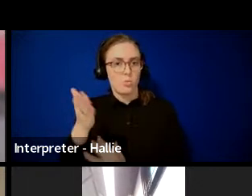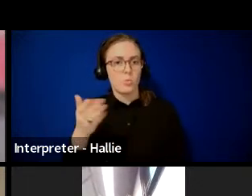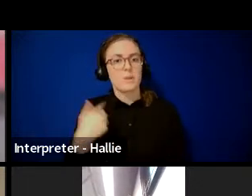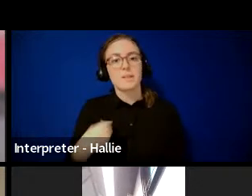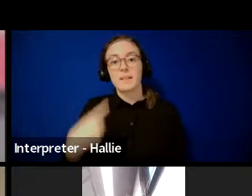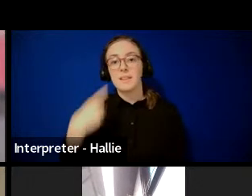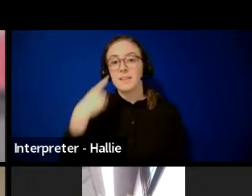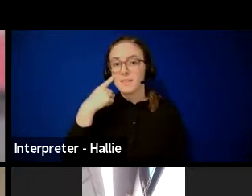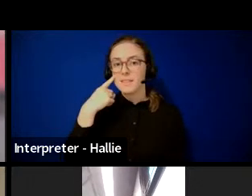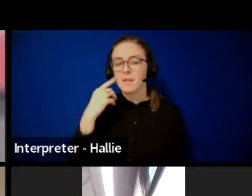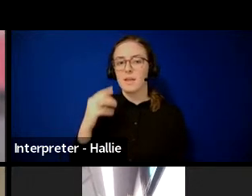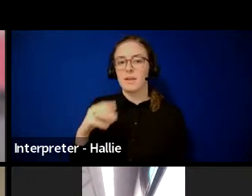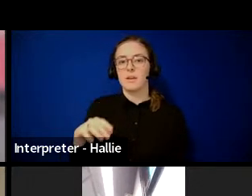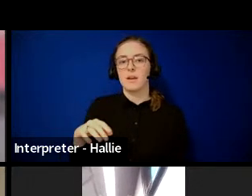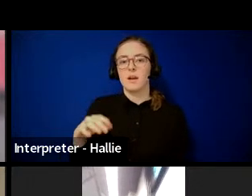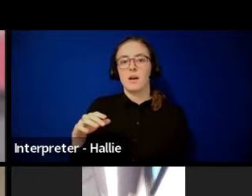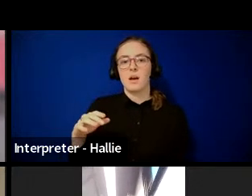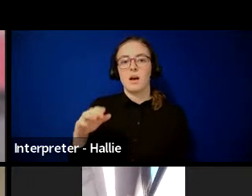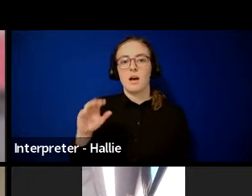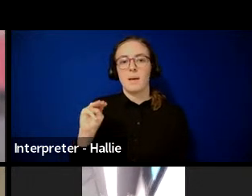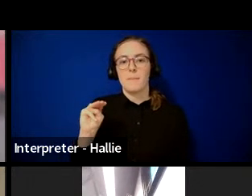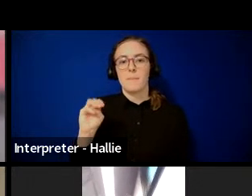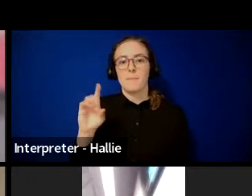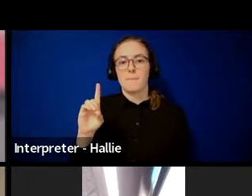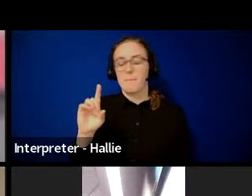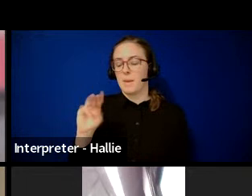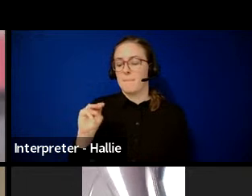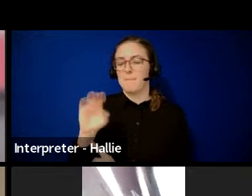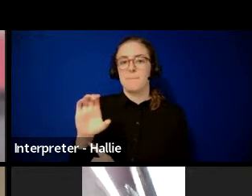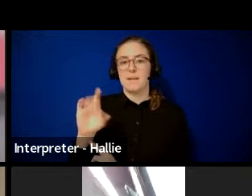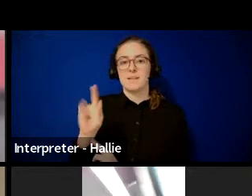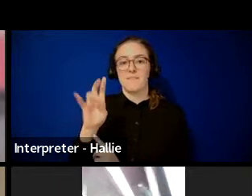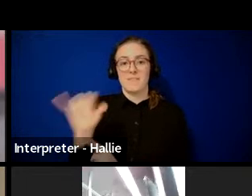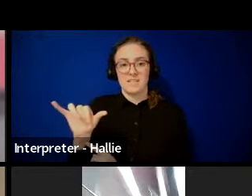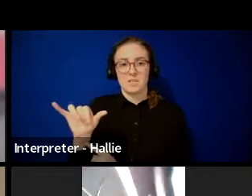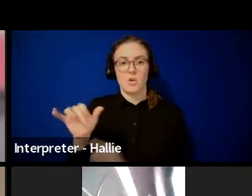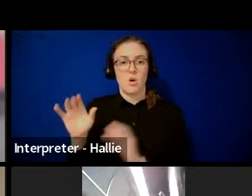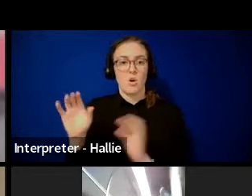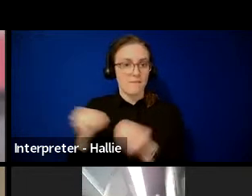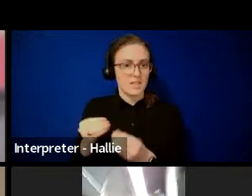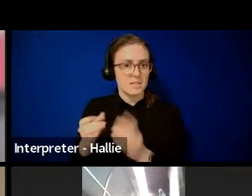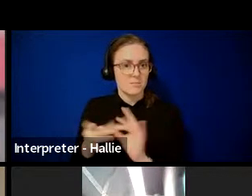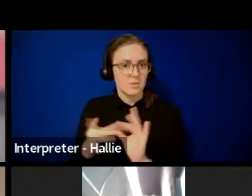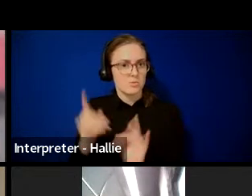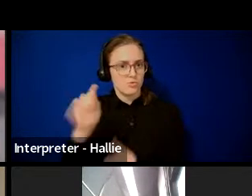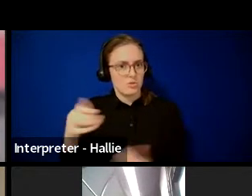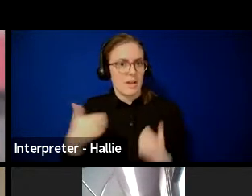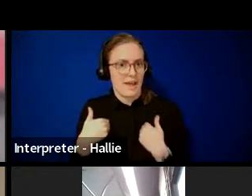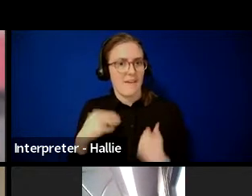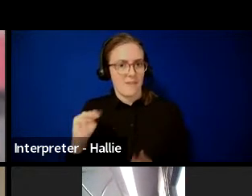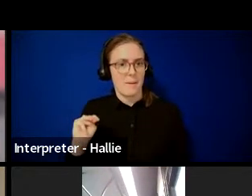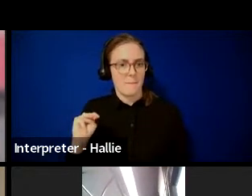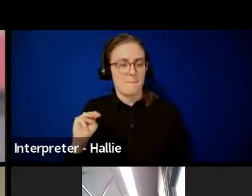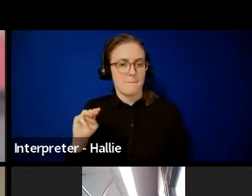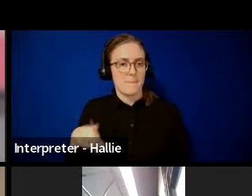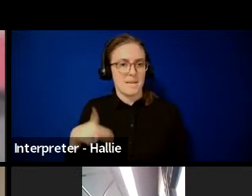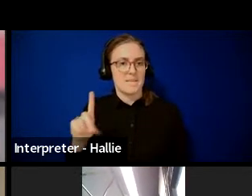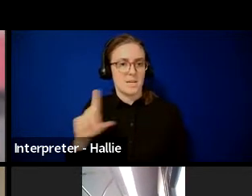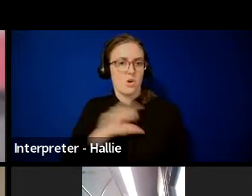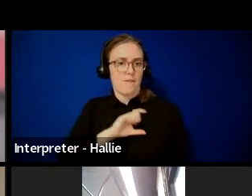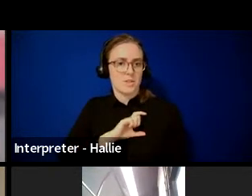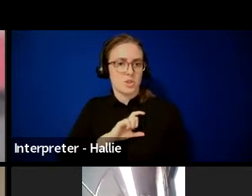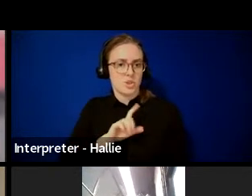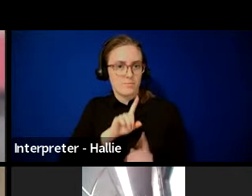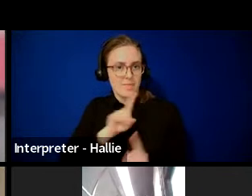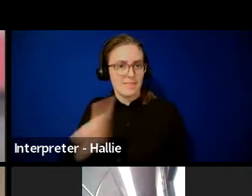McDuffie's office did state that we should have had a member of MPD there when we did the walkthrough. It was just a difference of opinion about us having you all there at